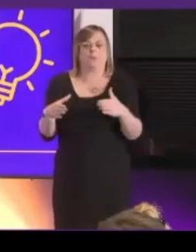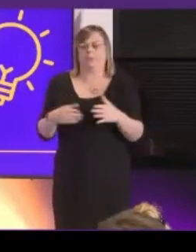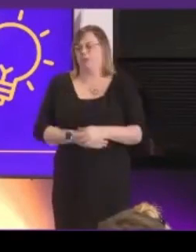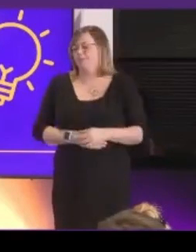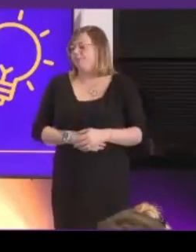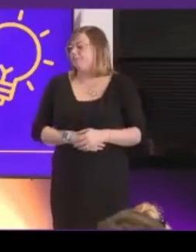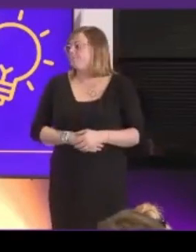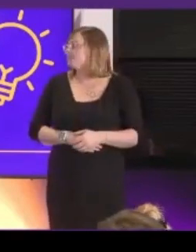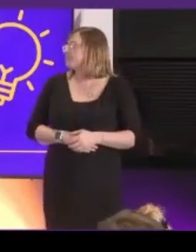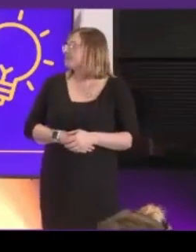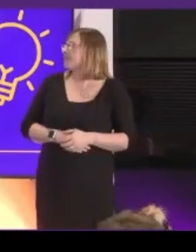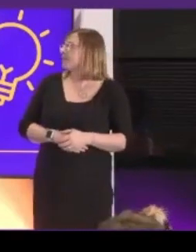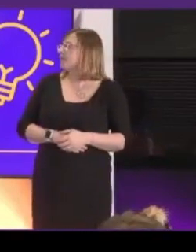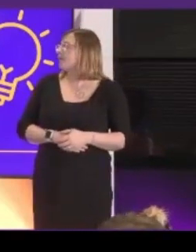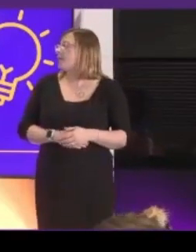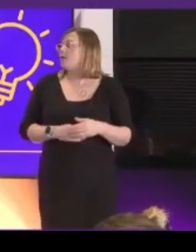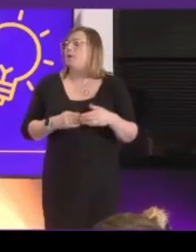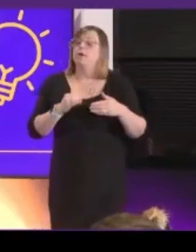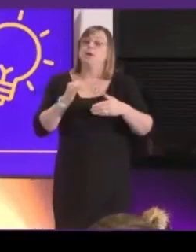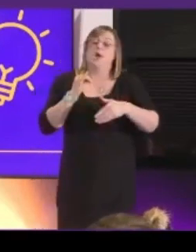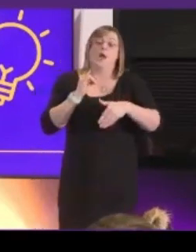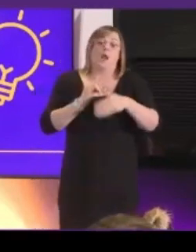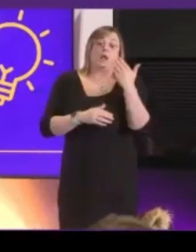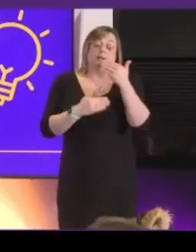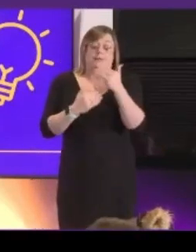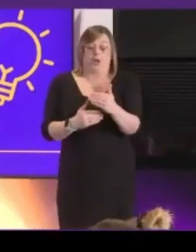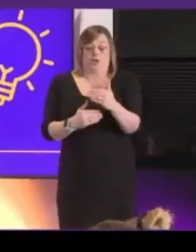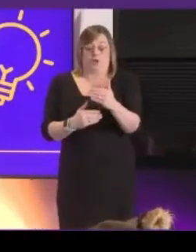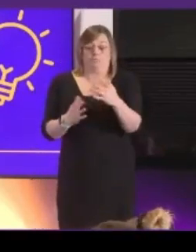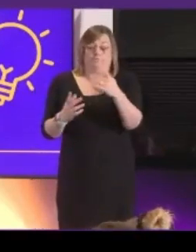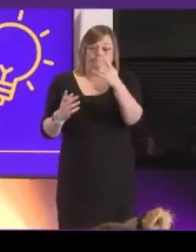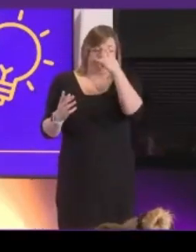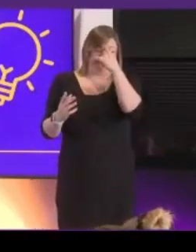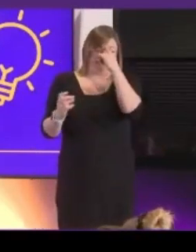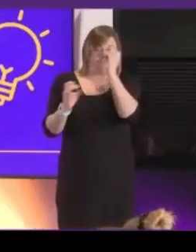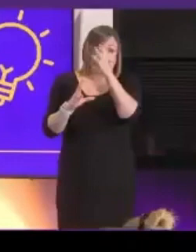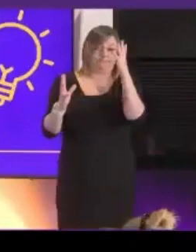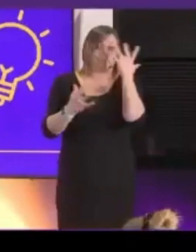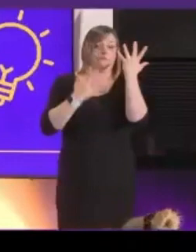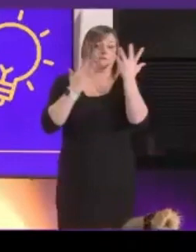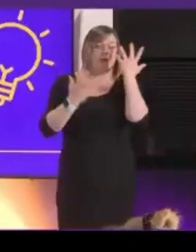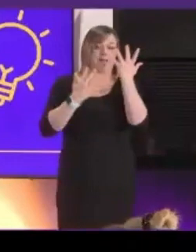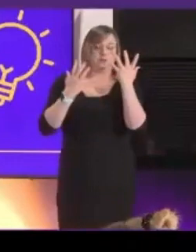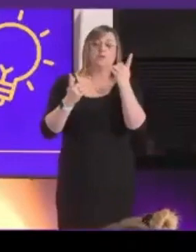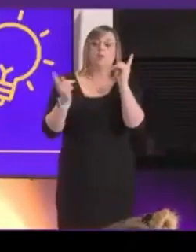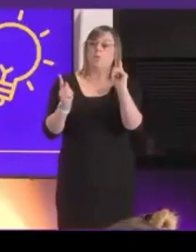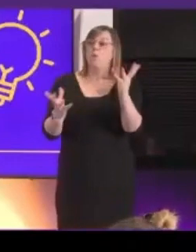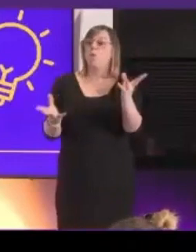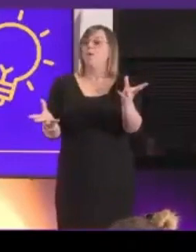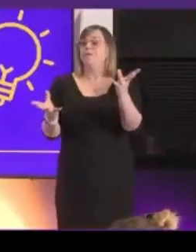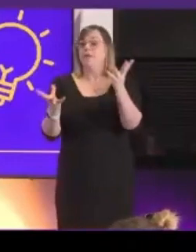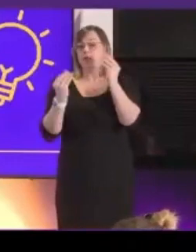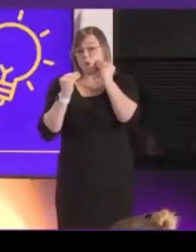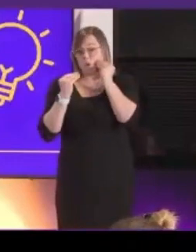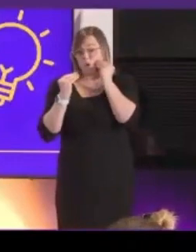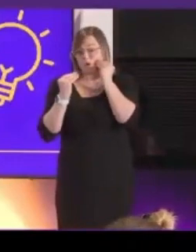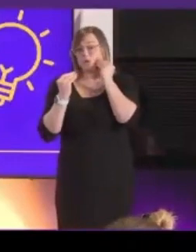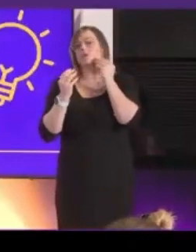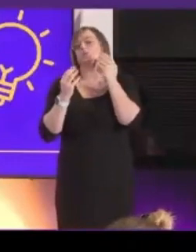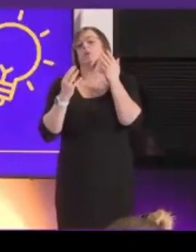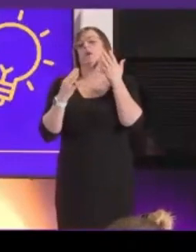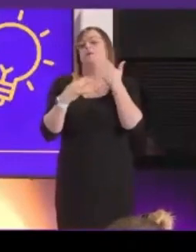really reflecting on what are the lessons that we should be taking away as the